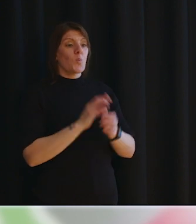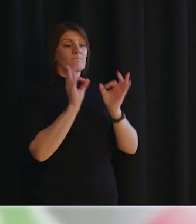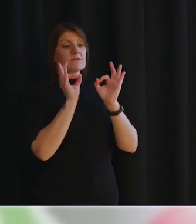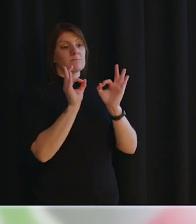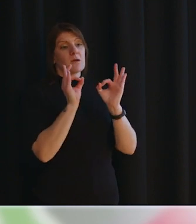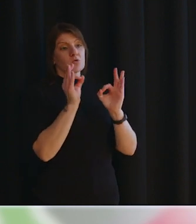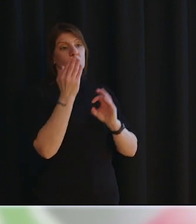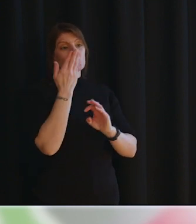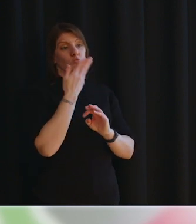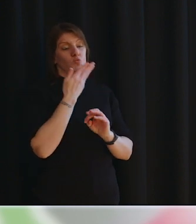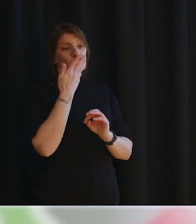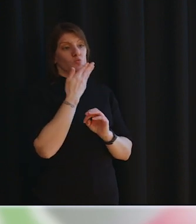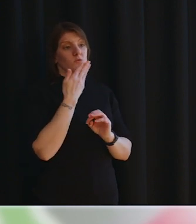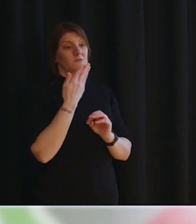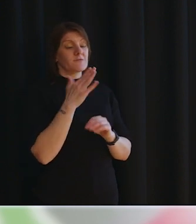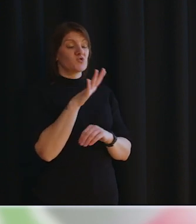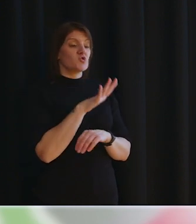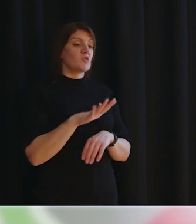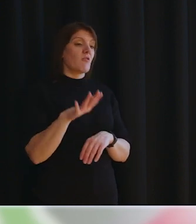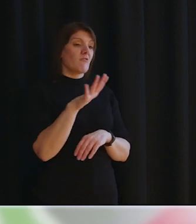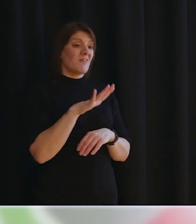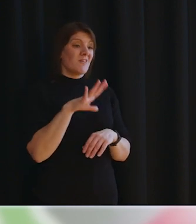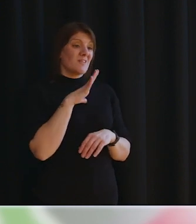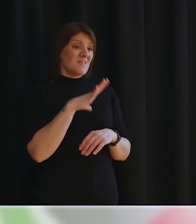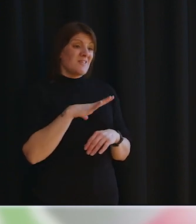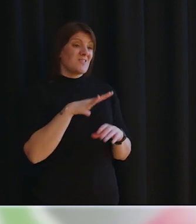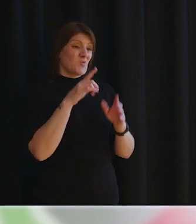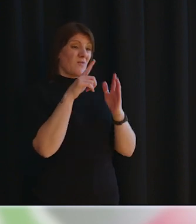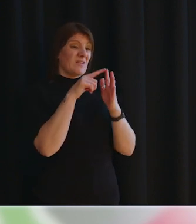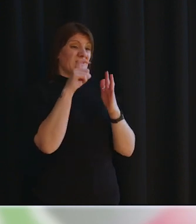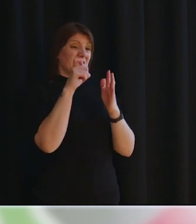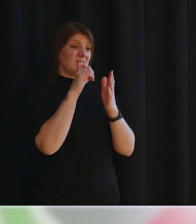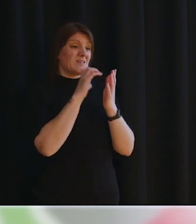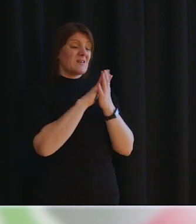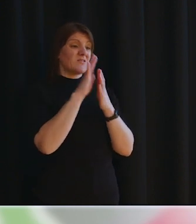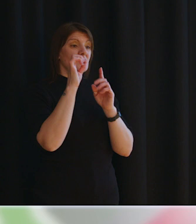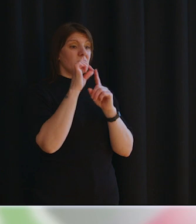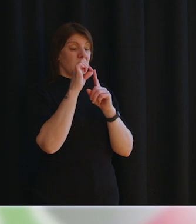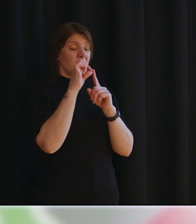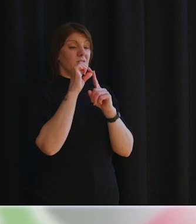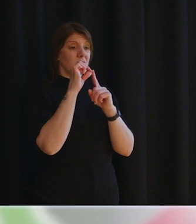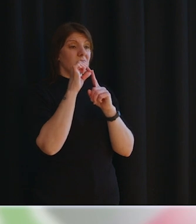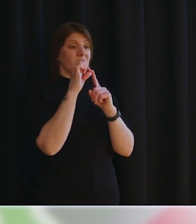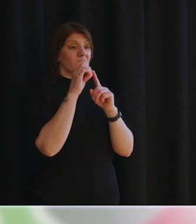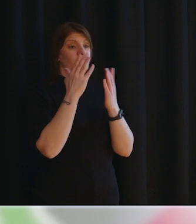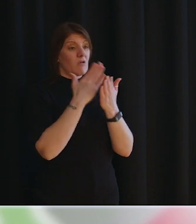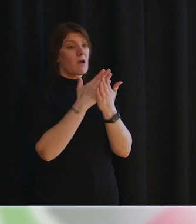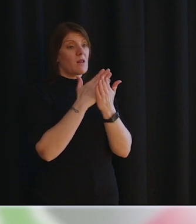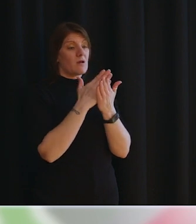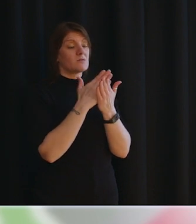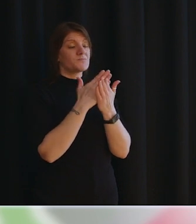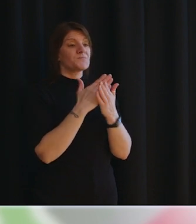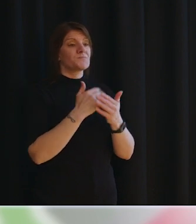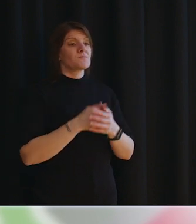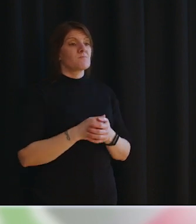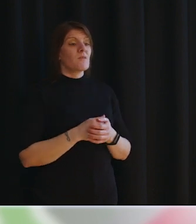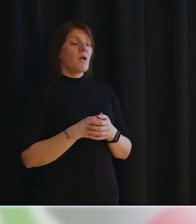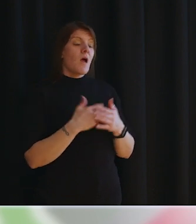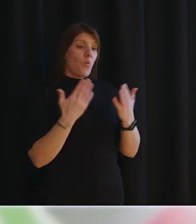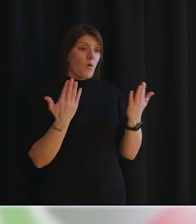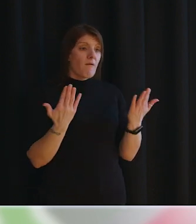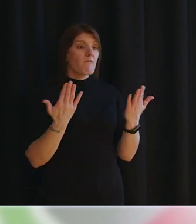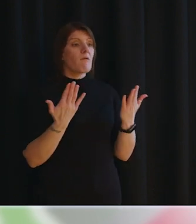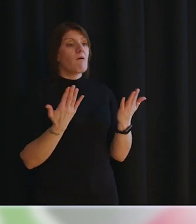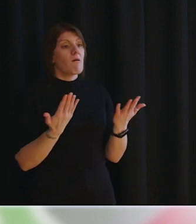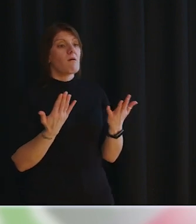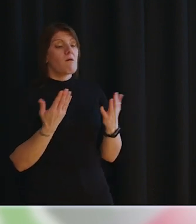schools, generally you need to have an EHCP to be able to go to a specialist provision. However, there are